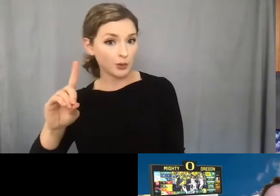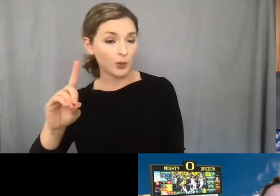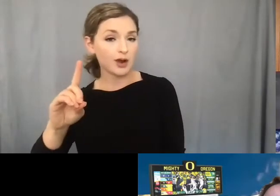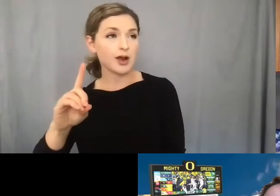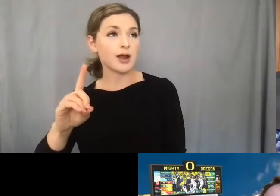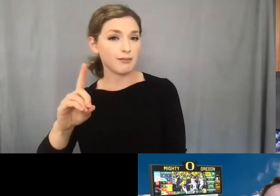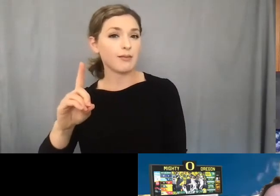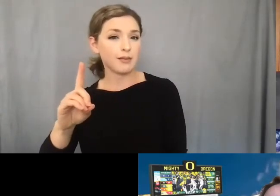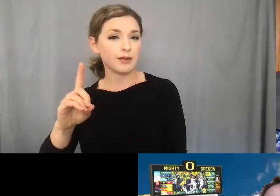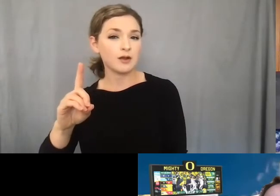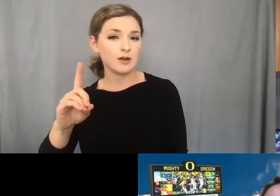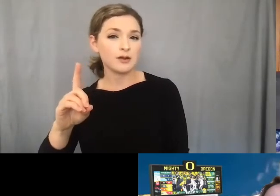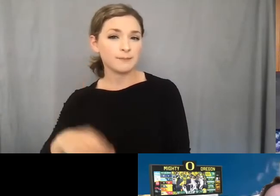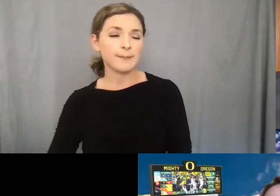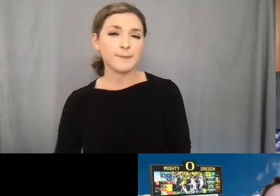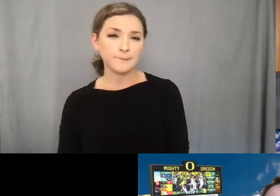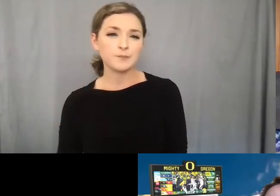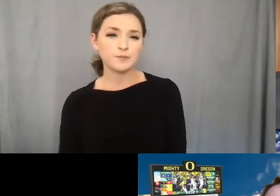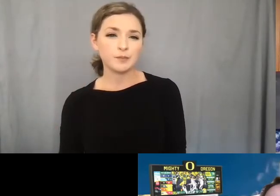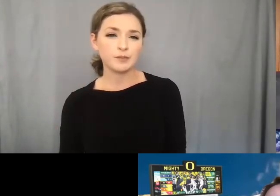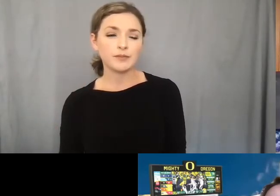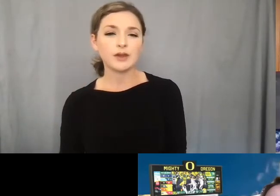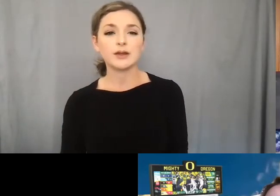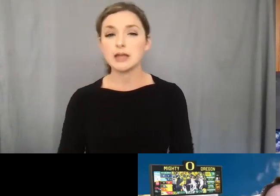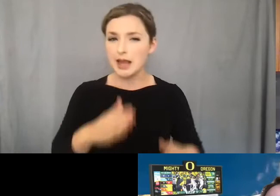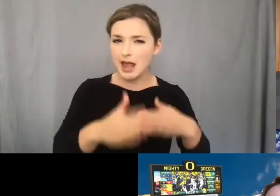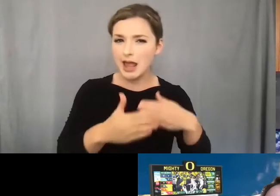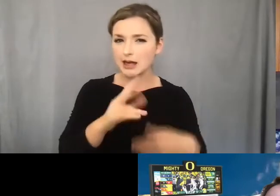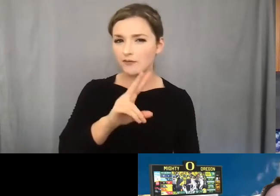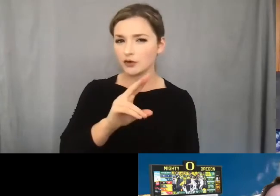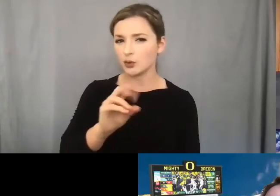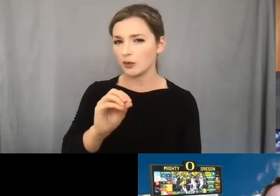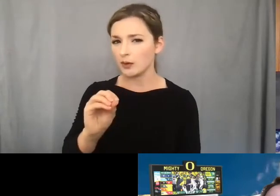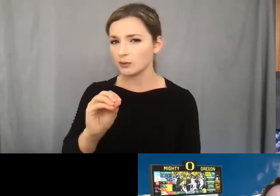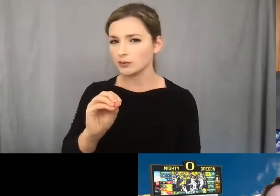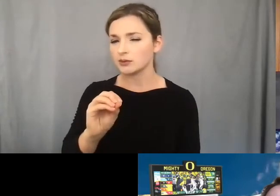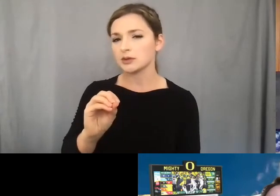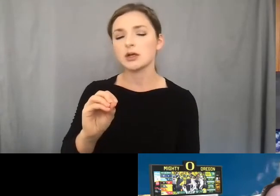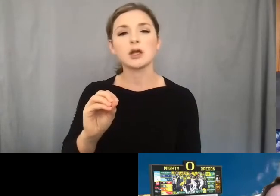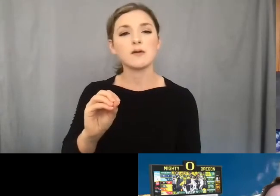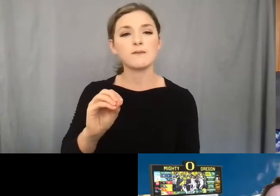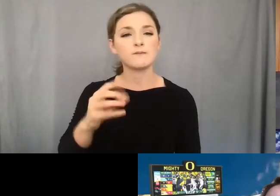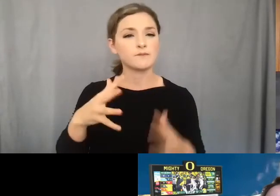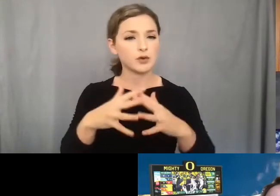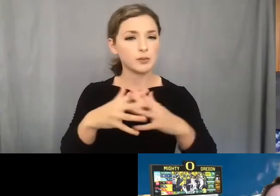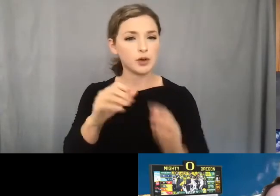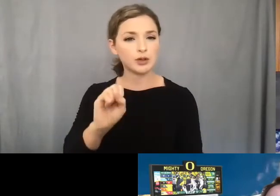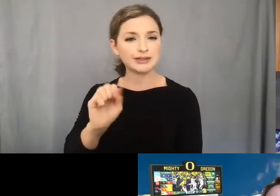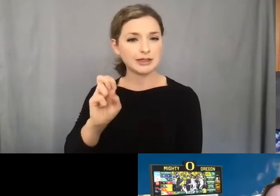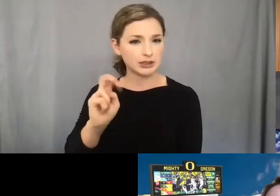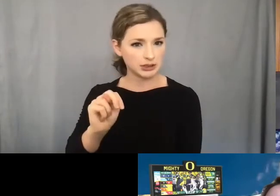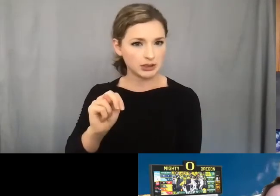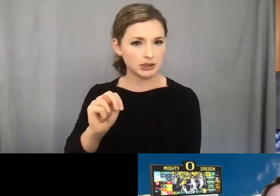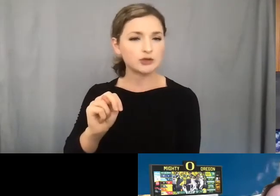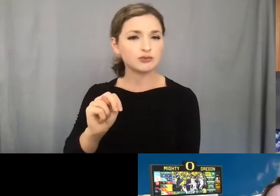the end of the 2000 football season, so the end of November until the 1st of September the following